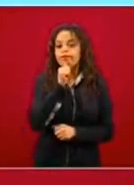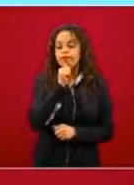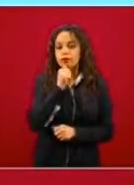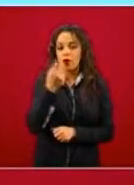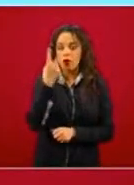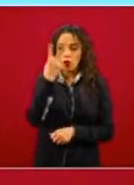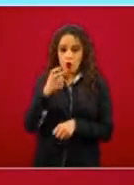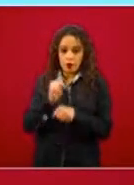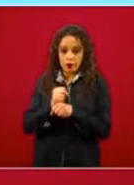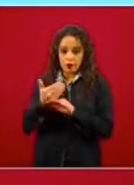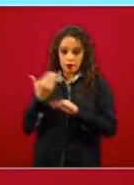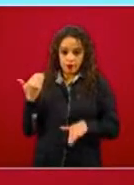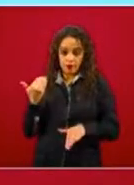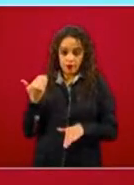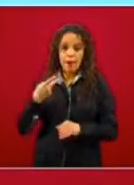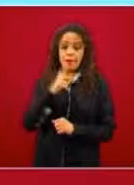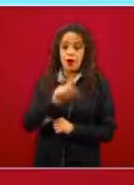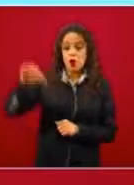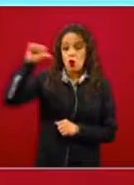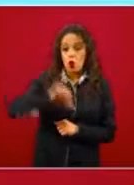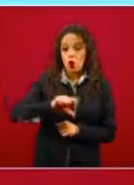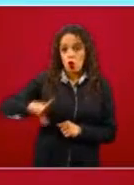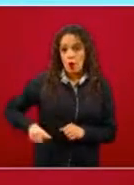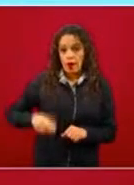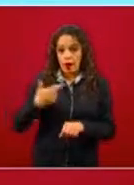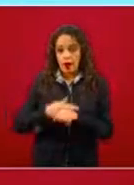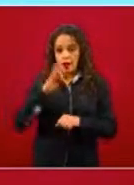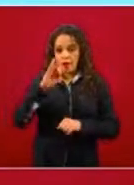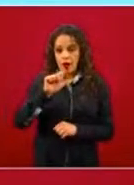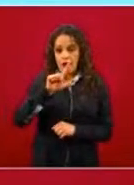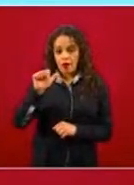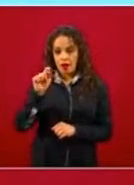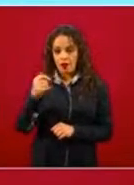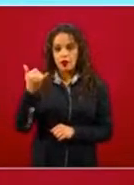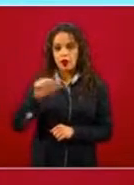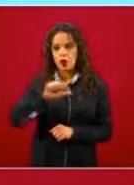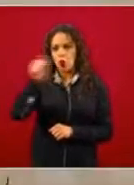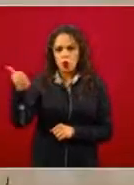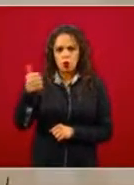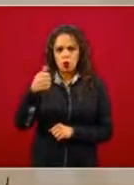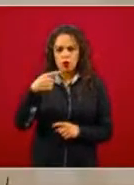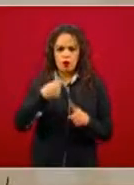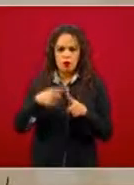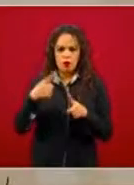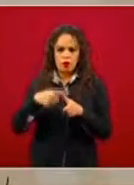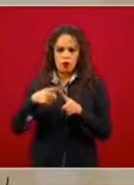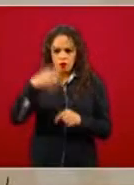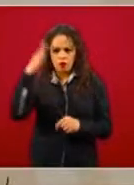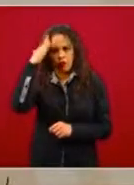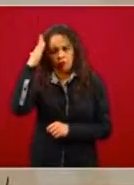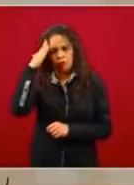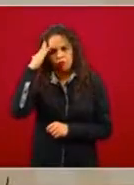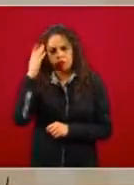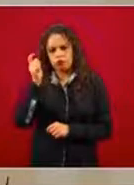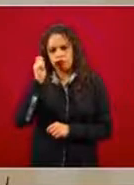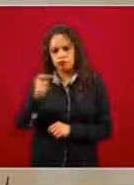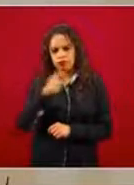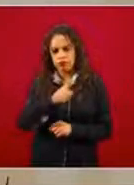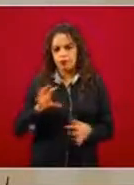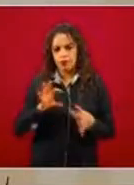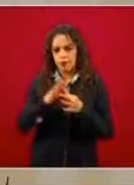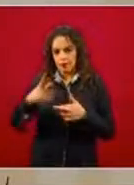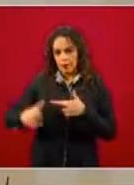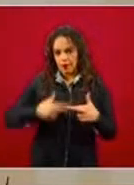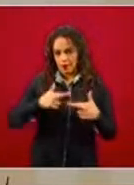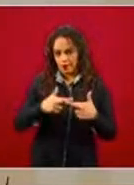question was left unanswered, but today Mr. Omar Fayad, Mrs. Sheinbaum, and